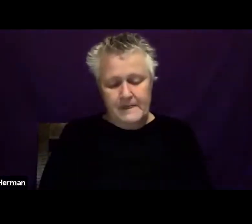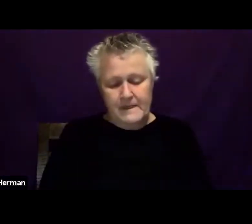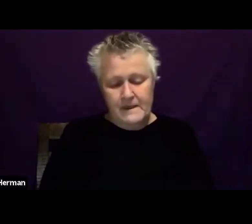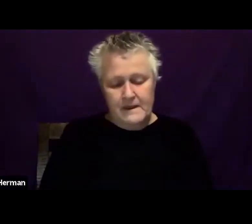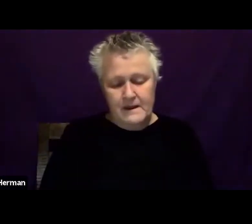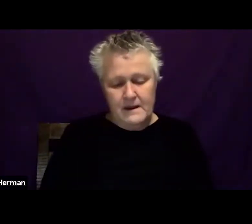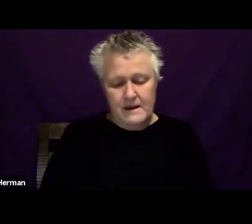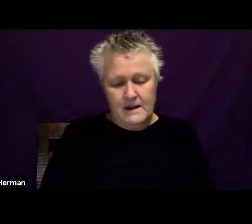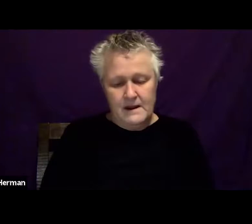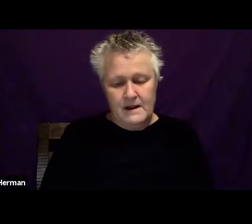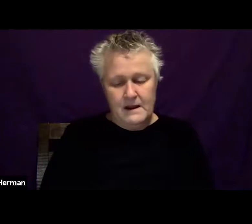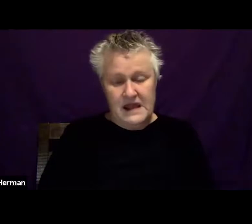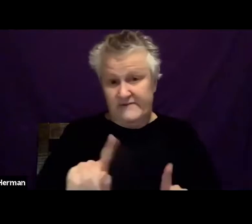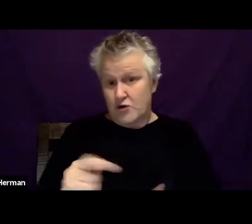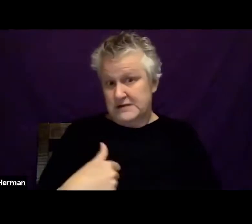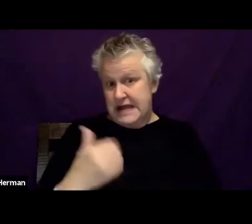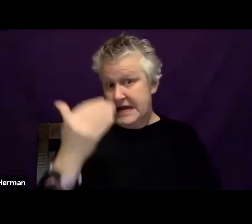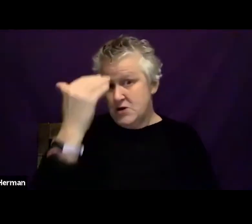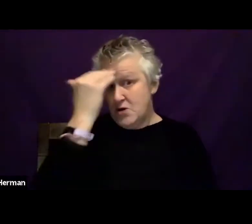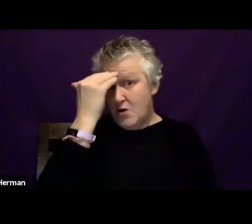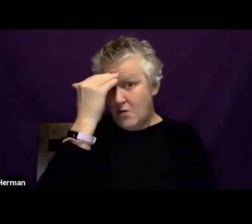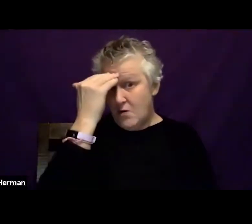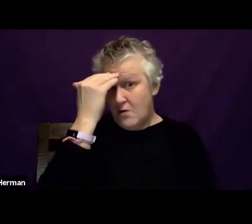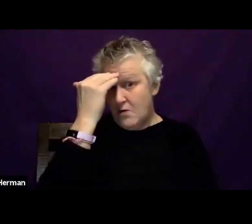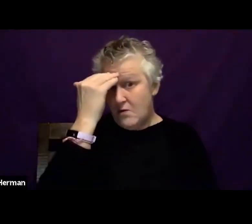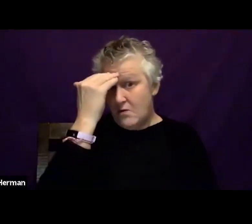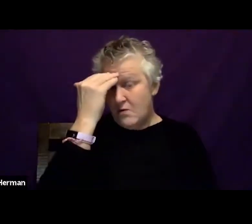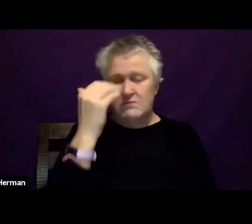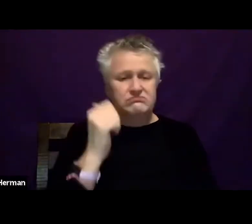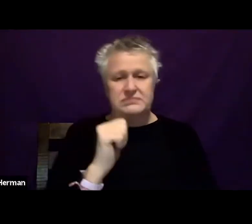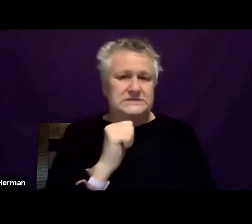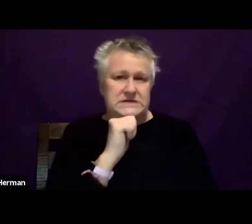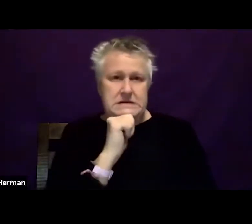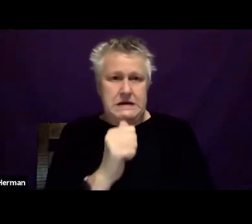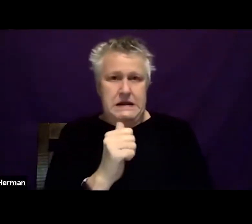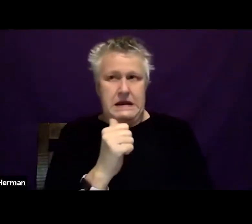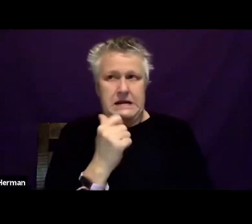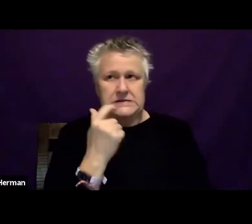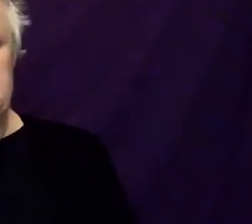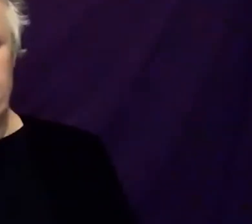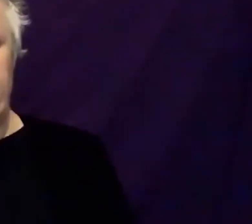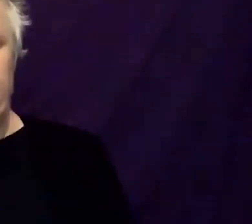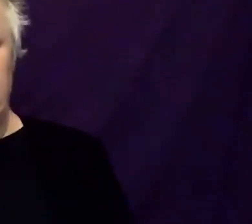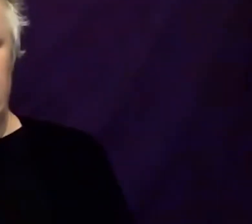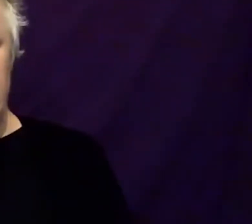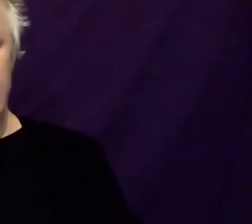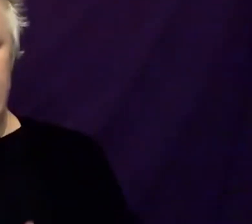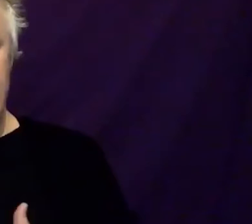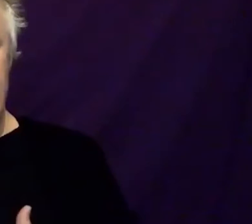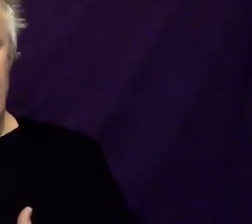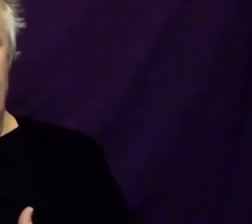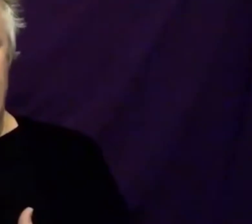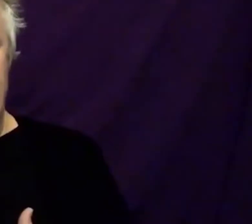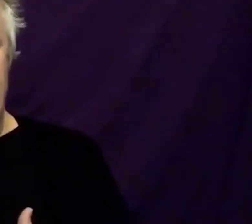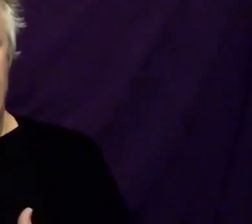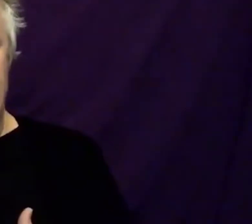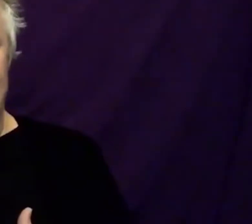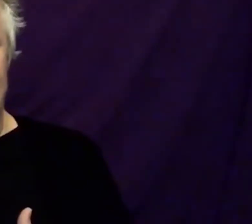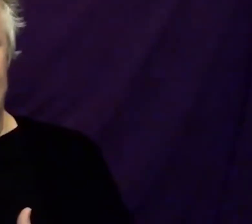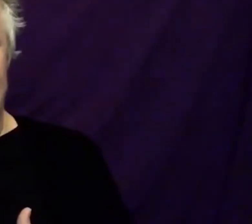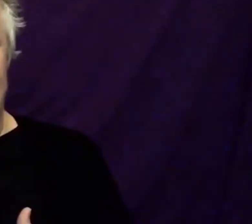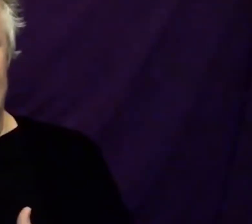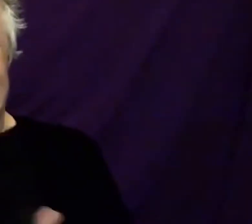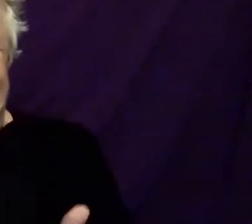far as I am aware, something that is imminent in the UK. It is